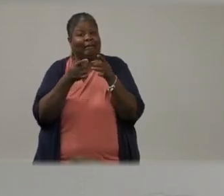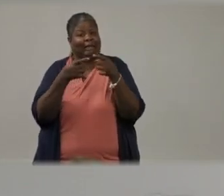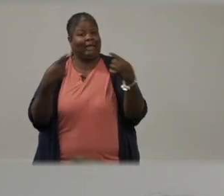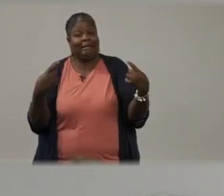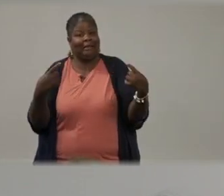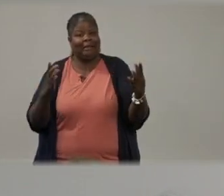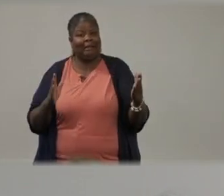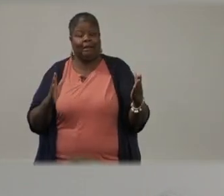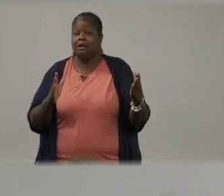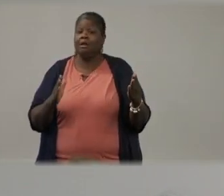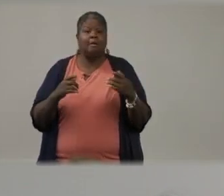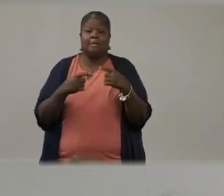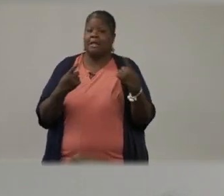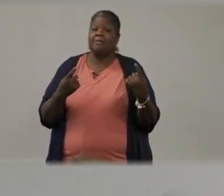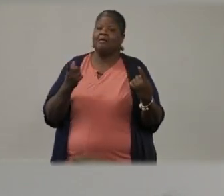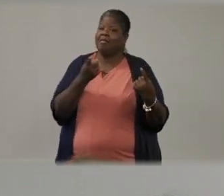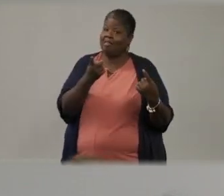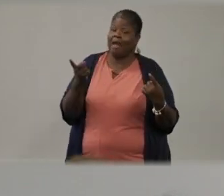didn't become the enemy. They were